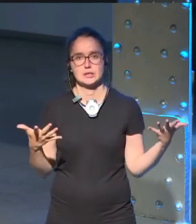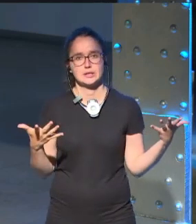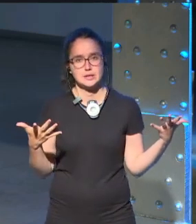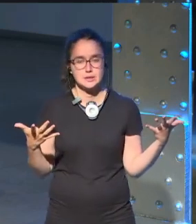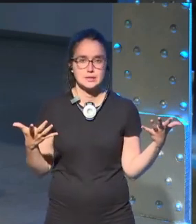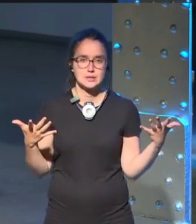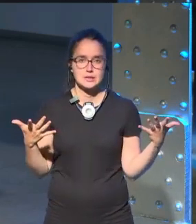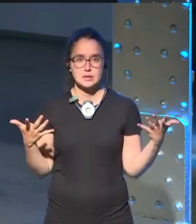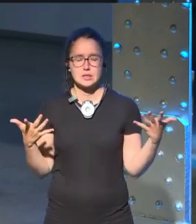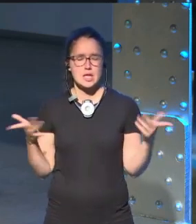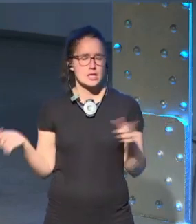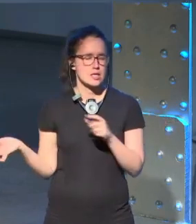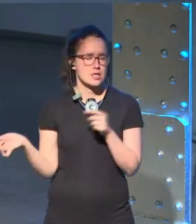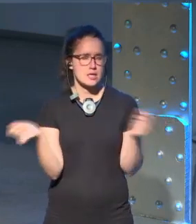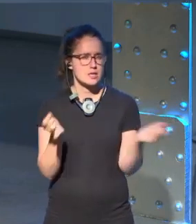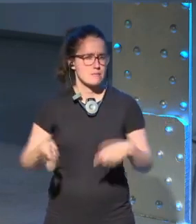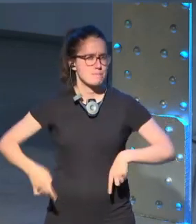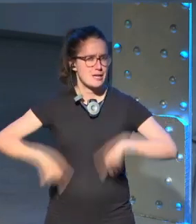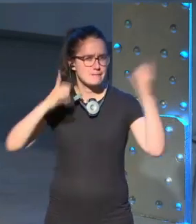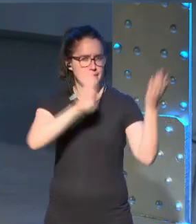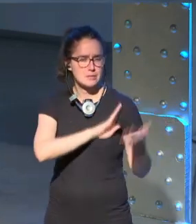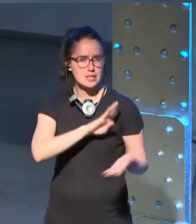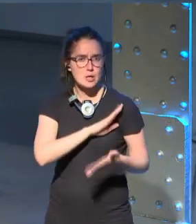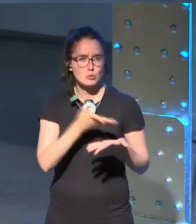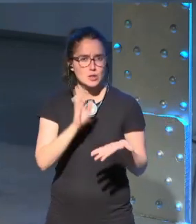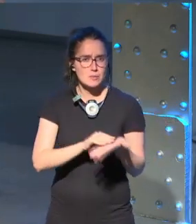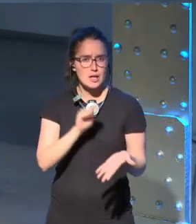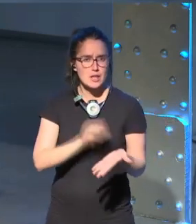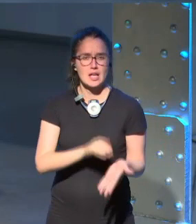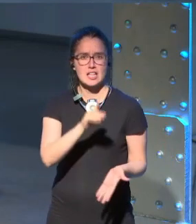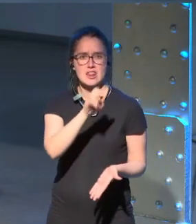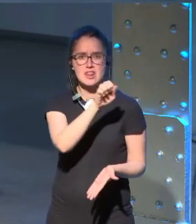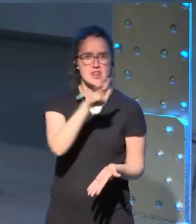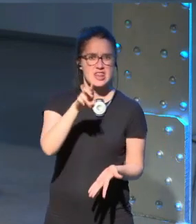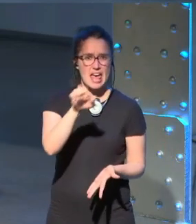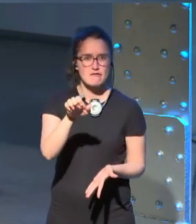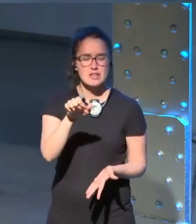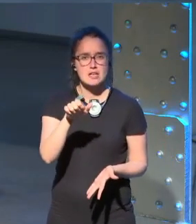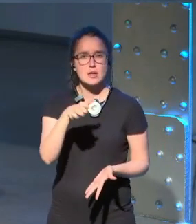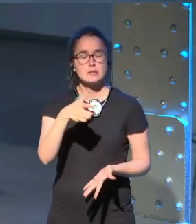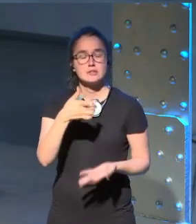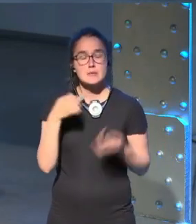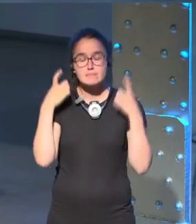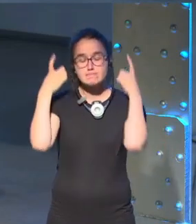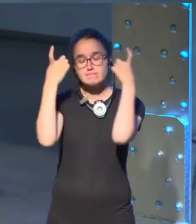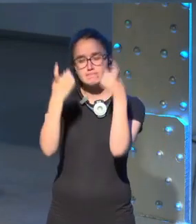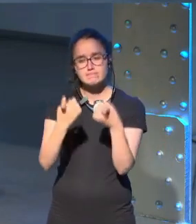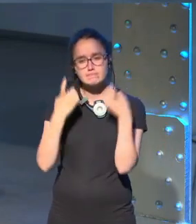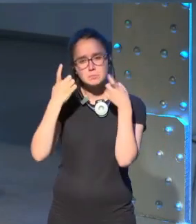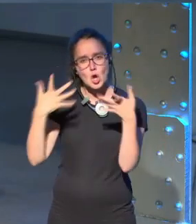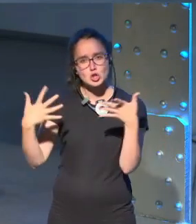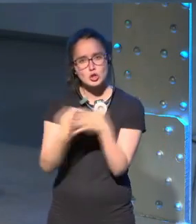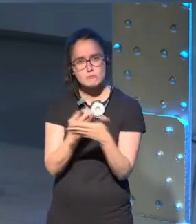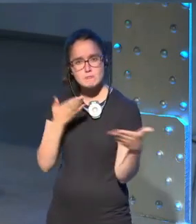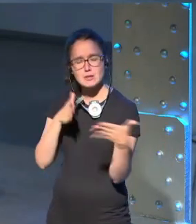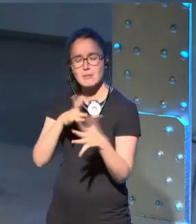Gurney has to make a bit of an effort to do that kind of thing. He's much happier in his own mind than he is in,